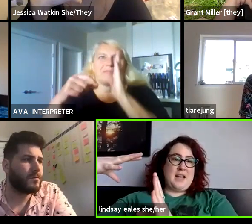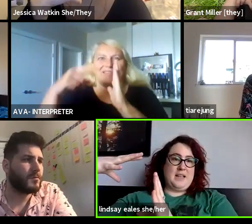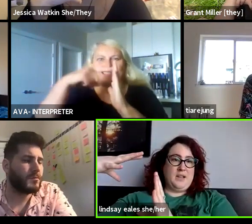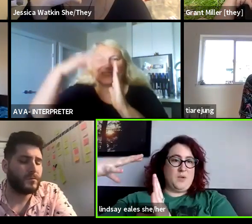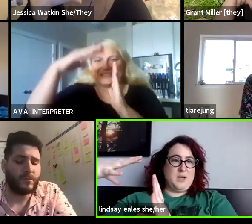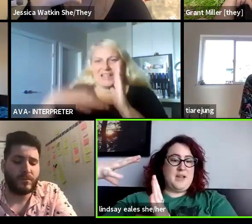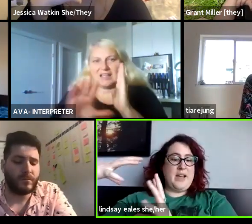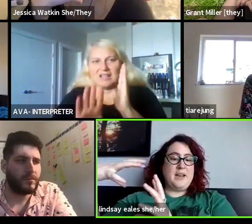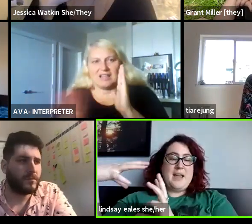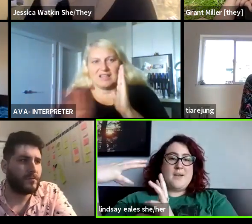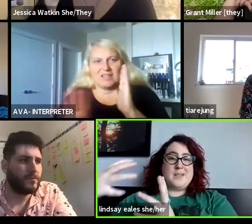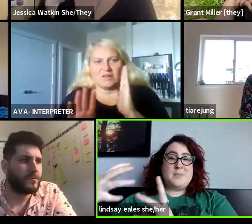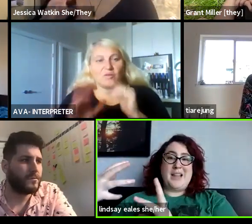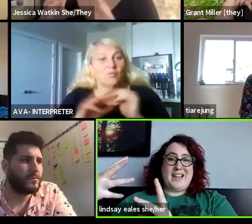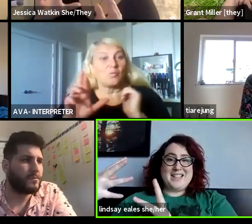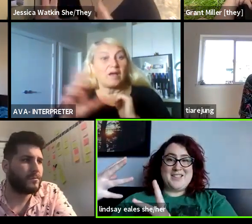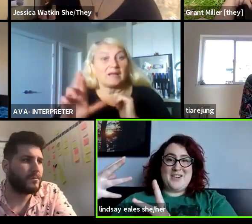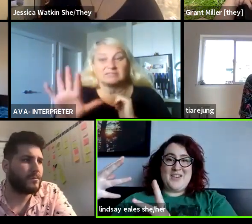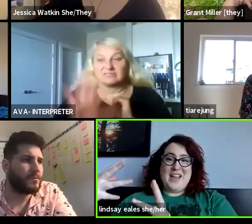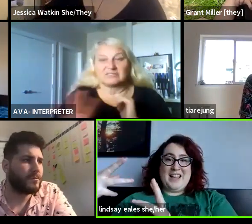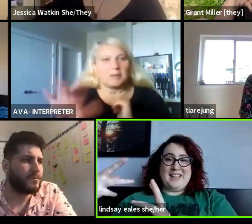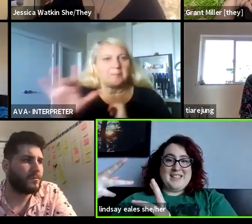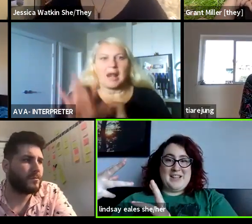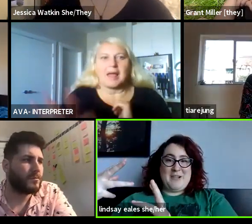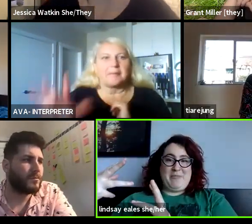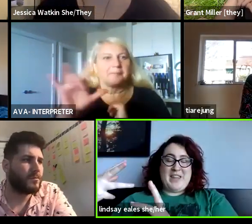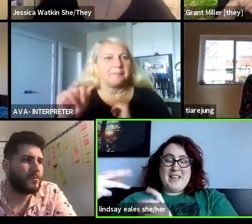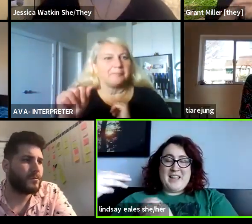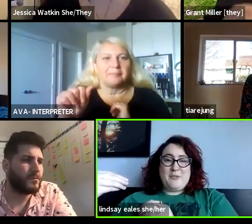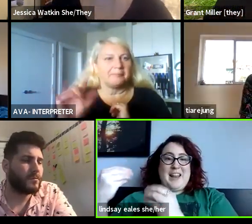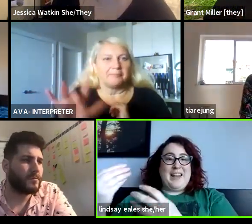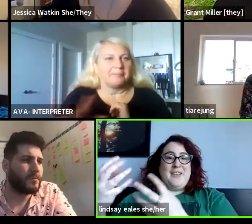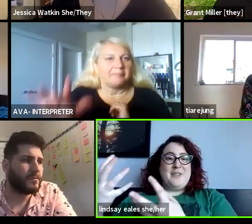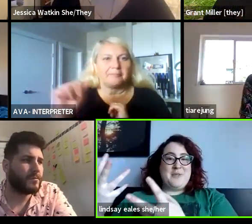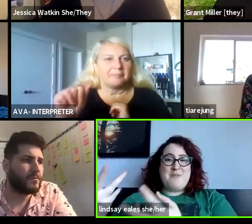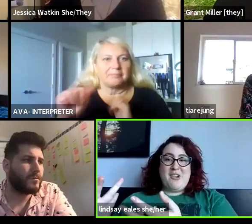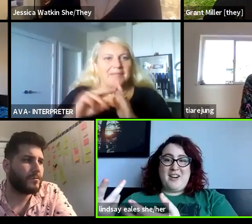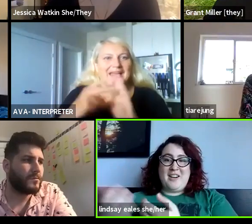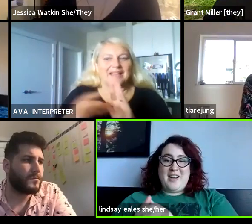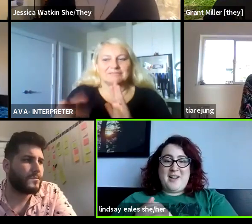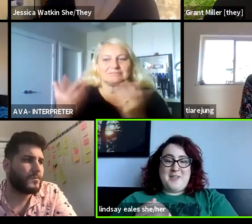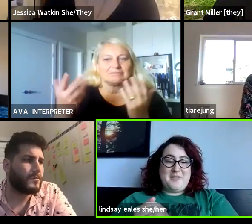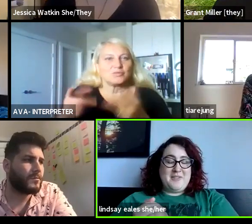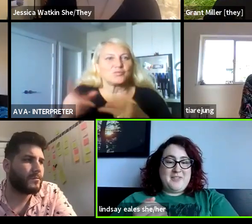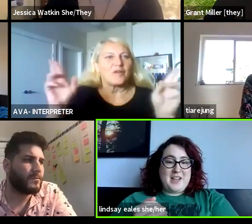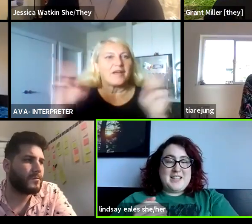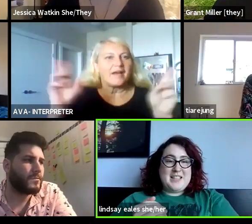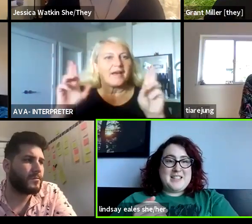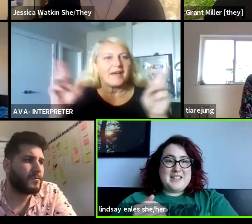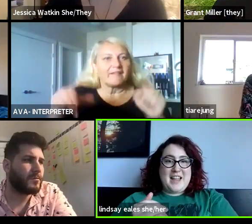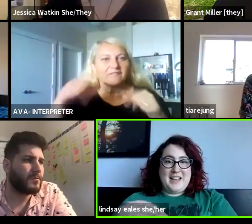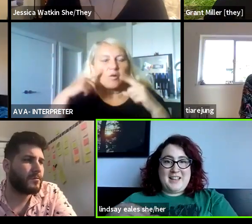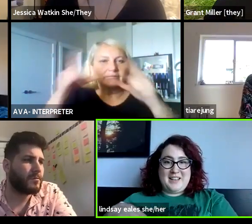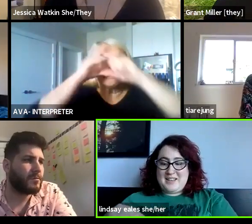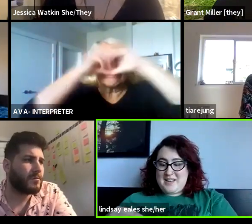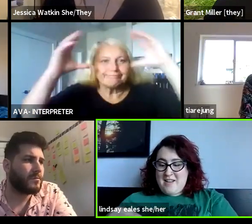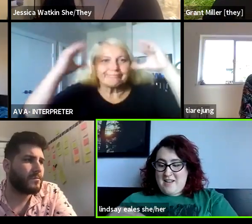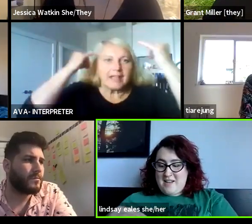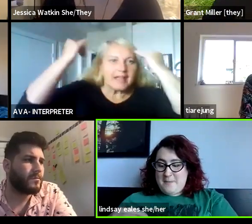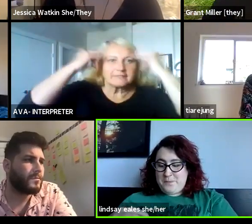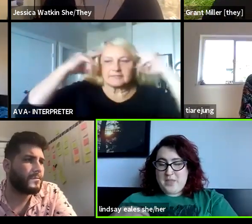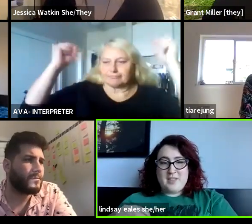the right-hand lower side, was blank. So it's ready for more ideas